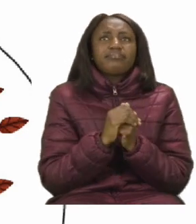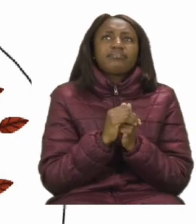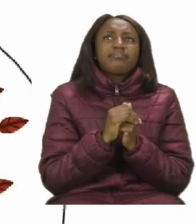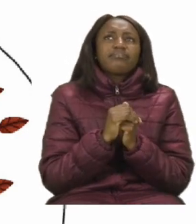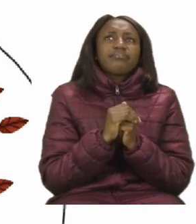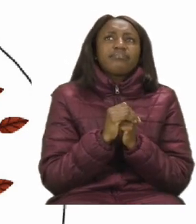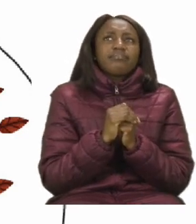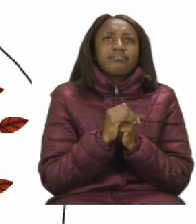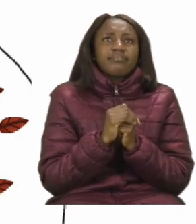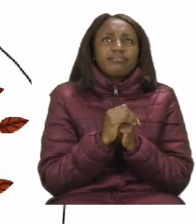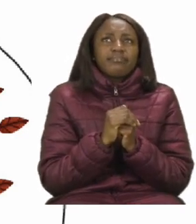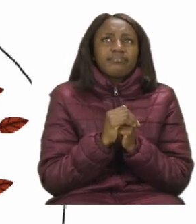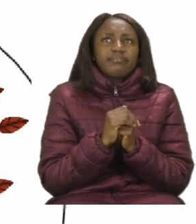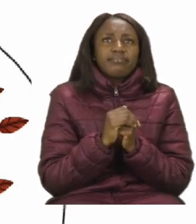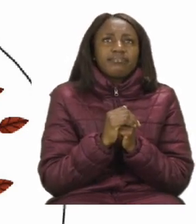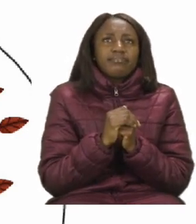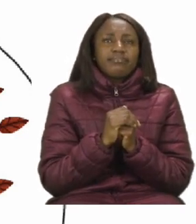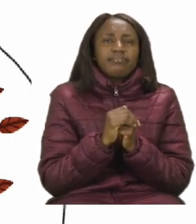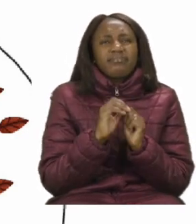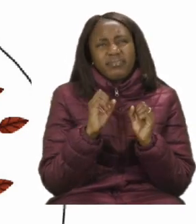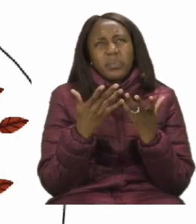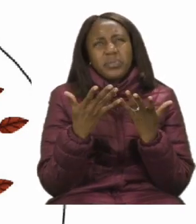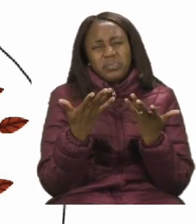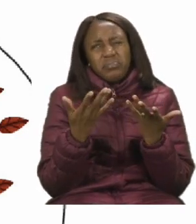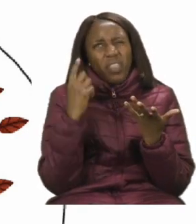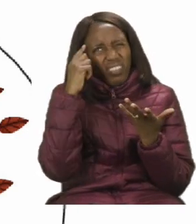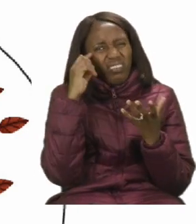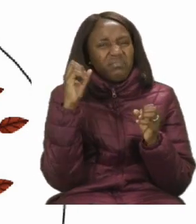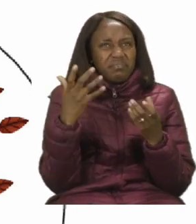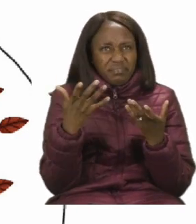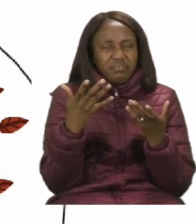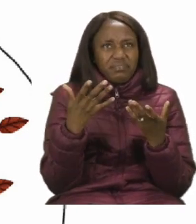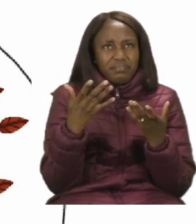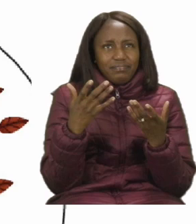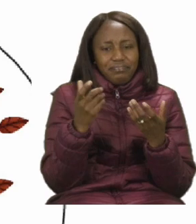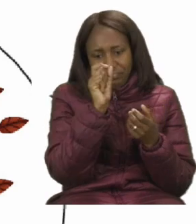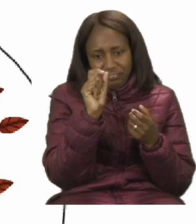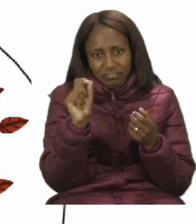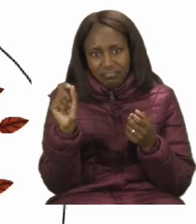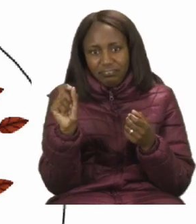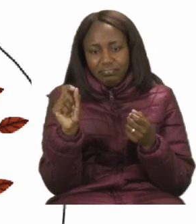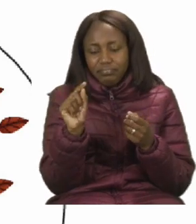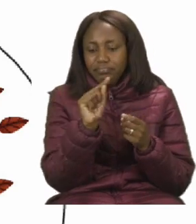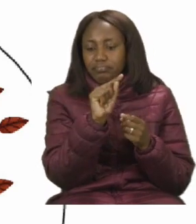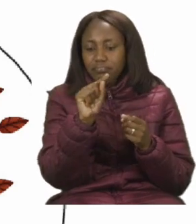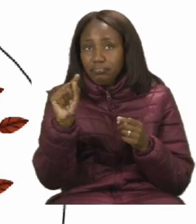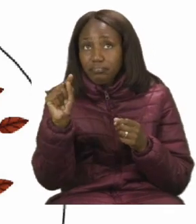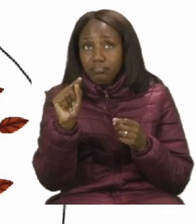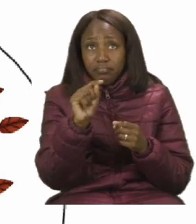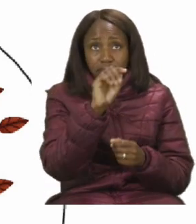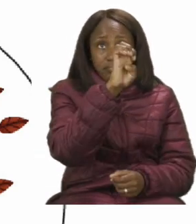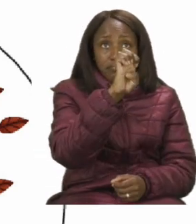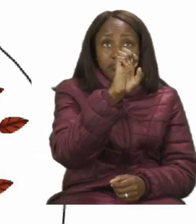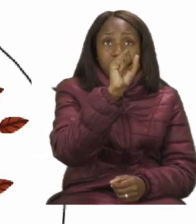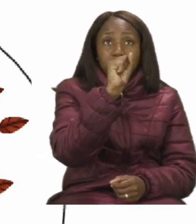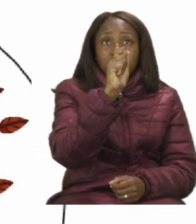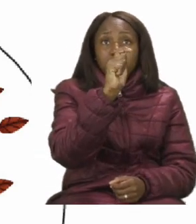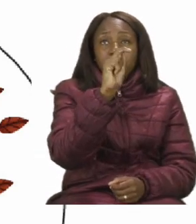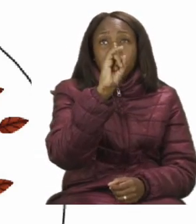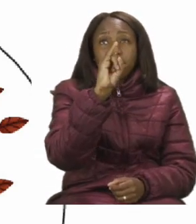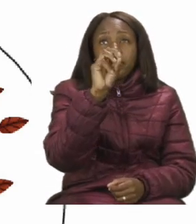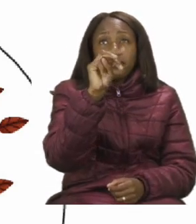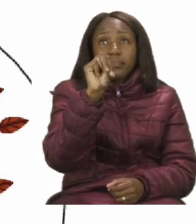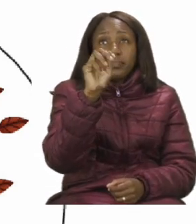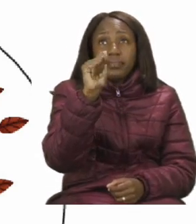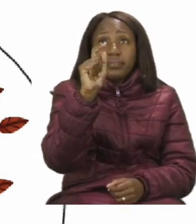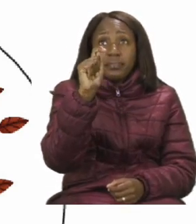have to guess how many items or how many of the same picture we have in